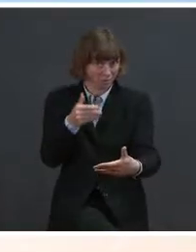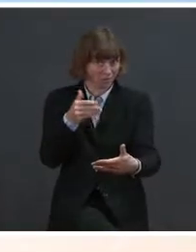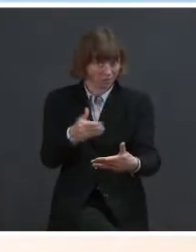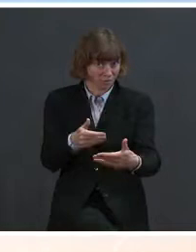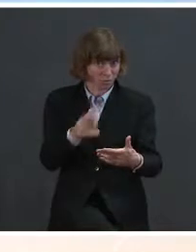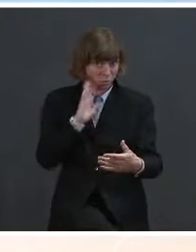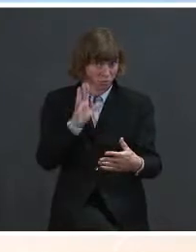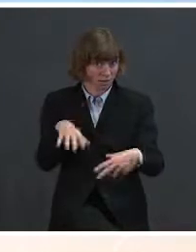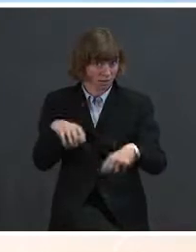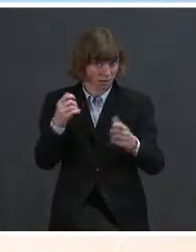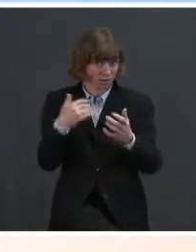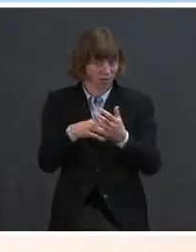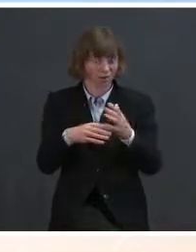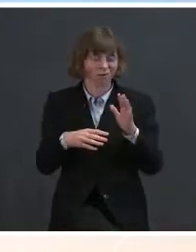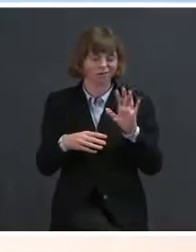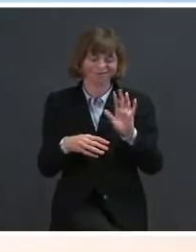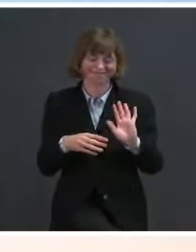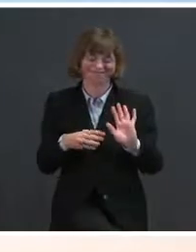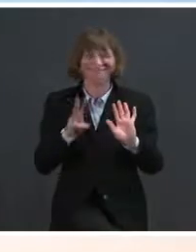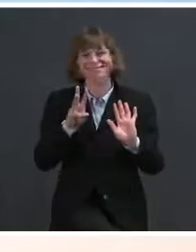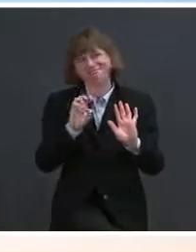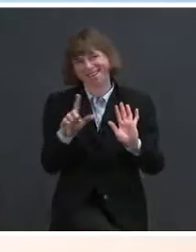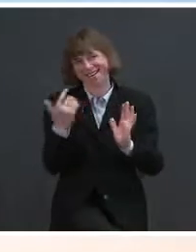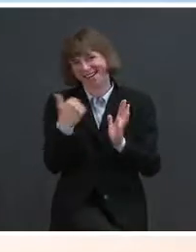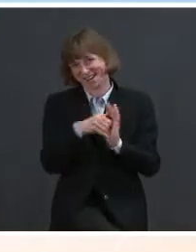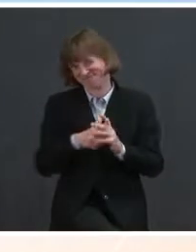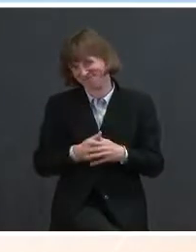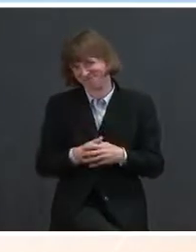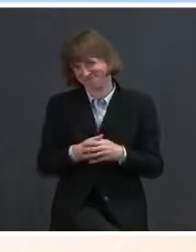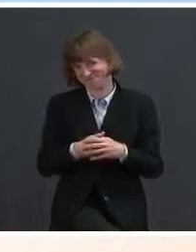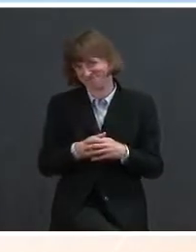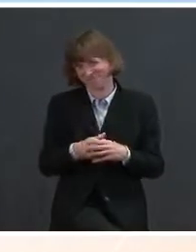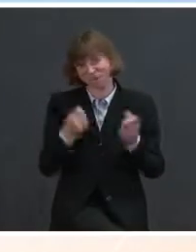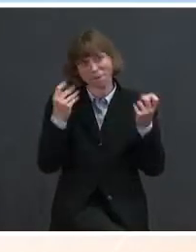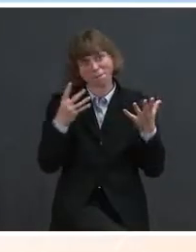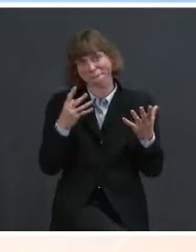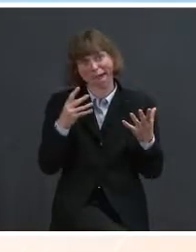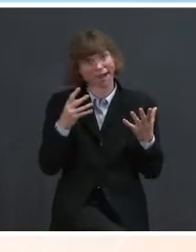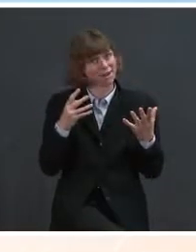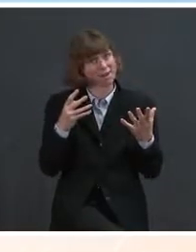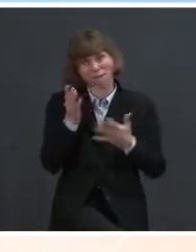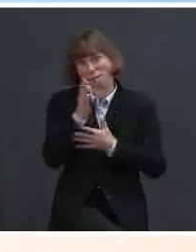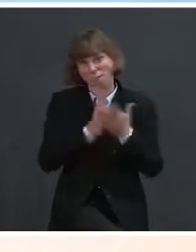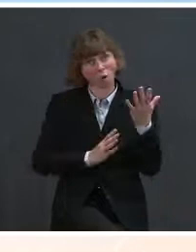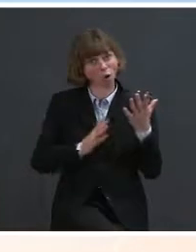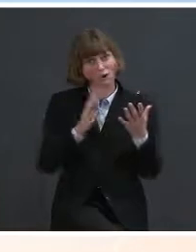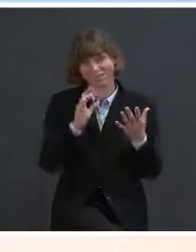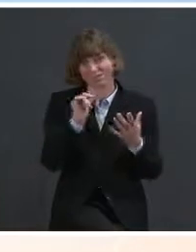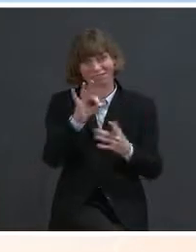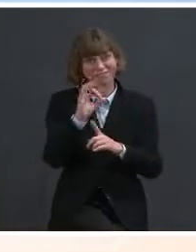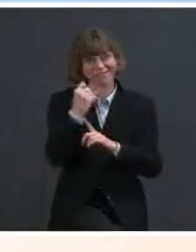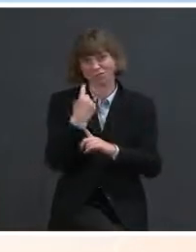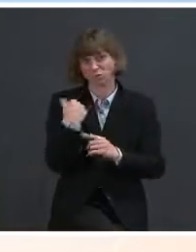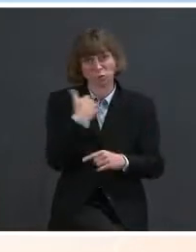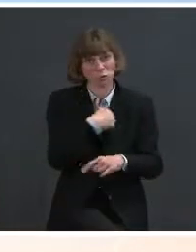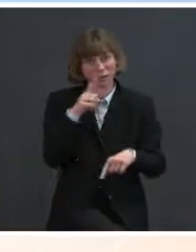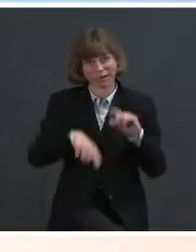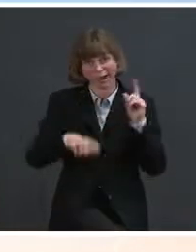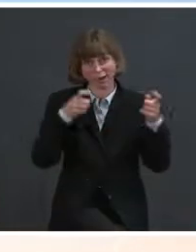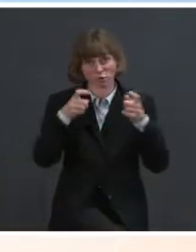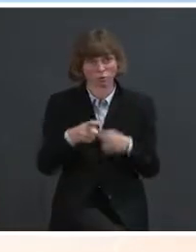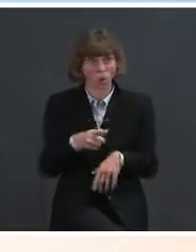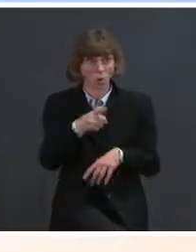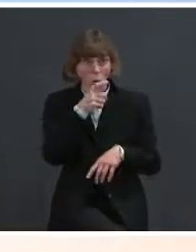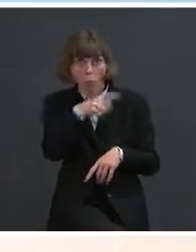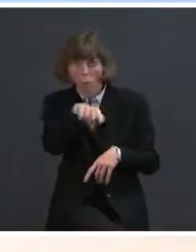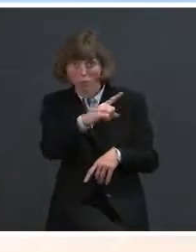Americans vaccinated? Well, again, many of the factors are out of our control, including individuals being willing to take the vaccine,